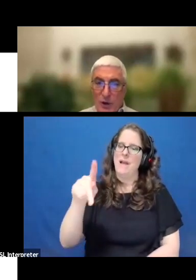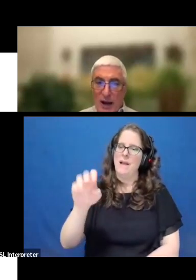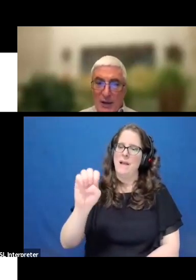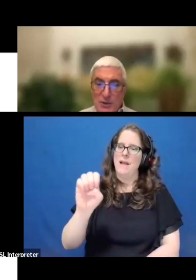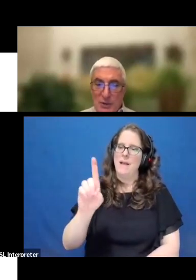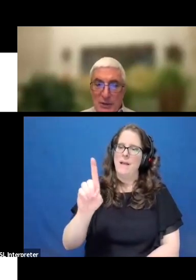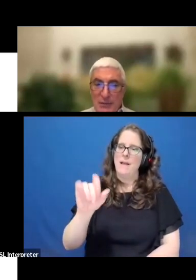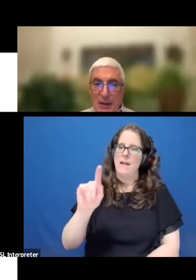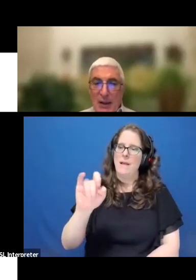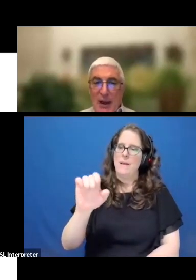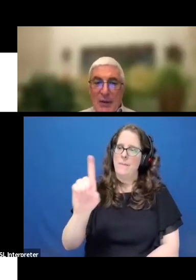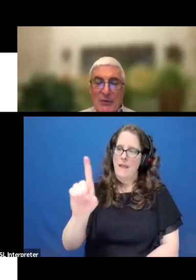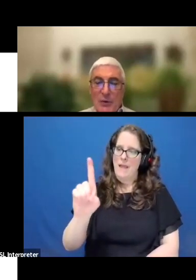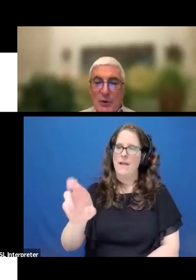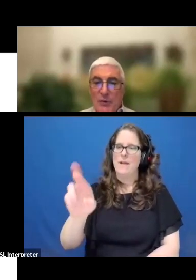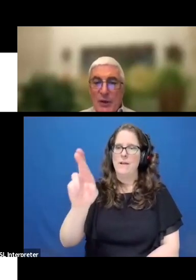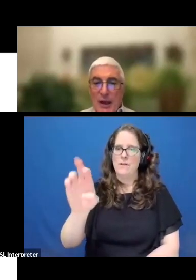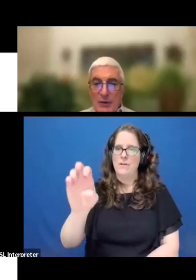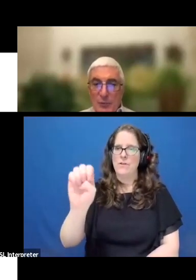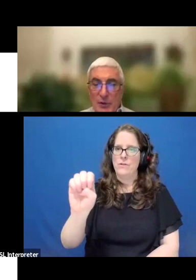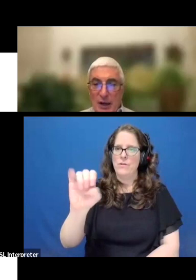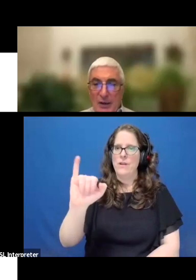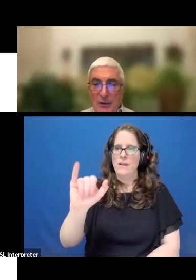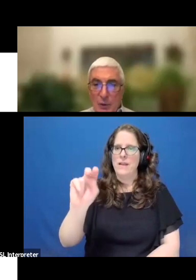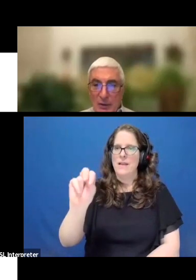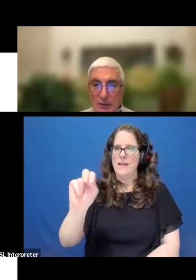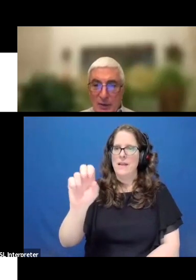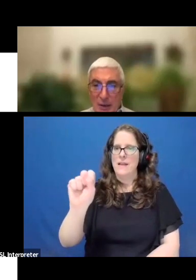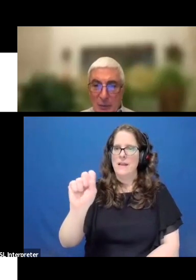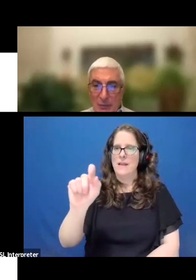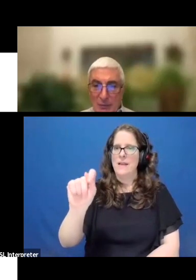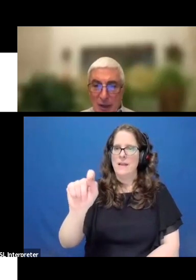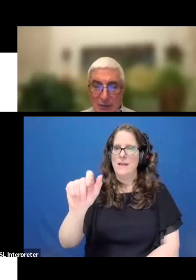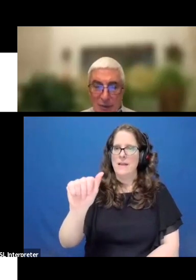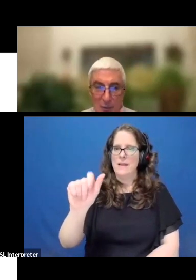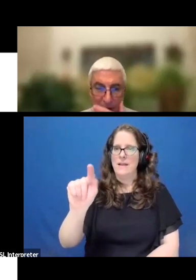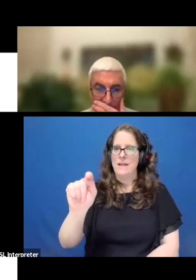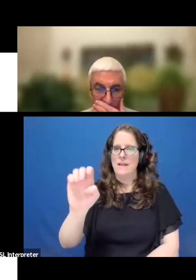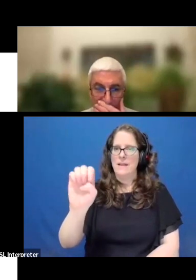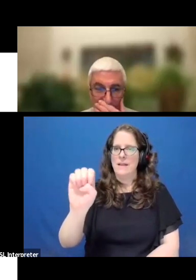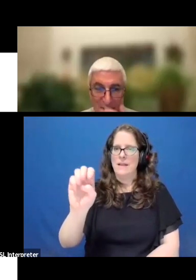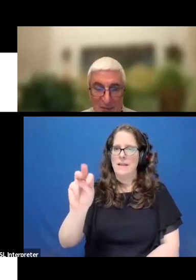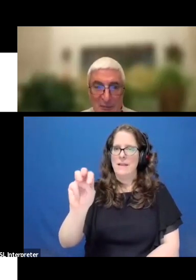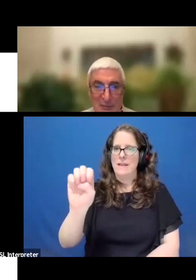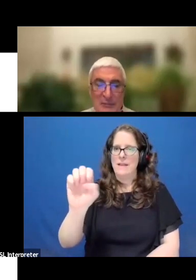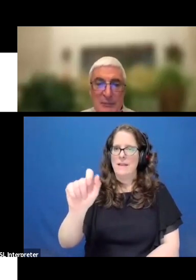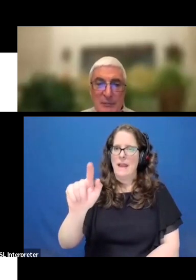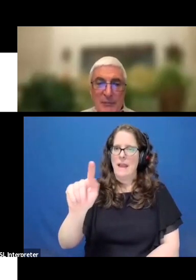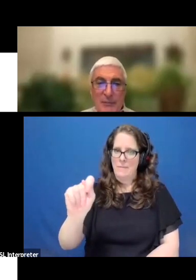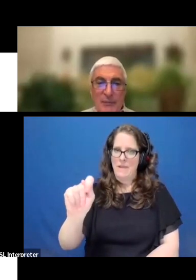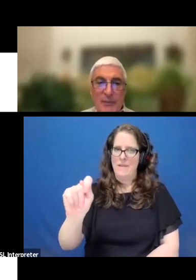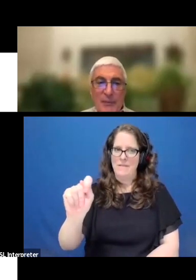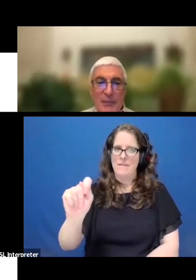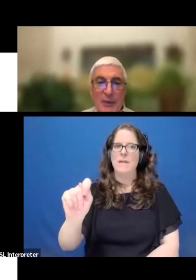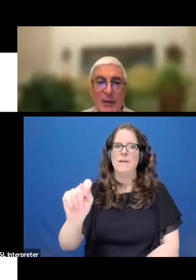from scratch. And that's called expedited reinstatement. Next slide, please.